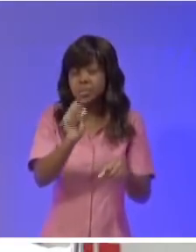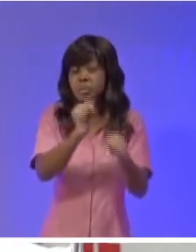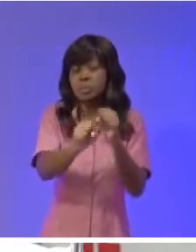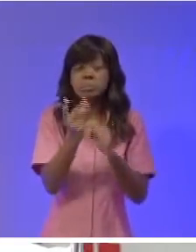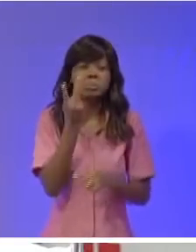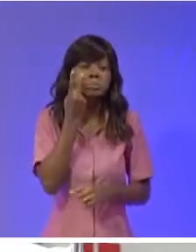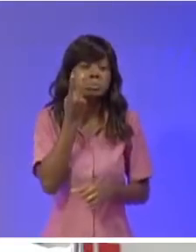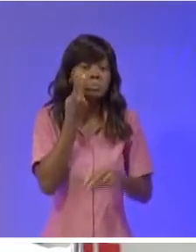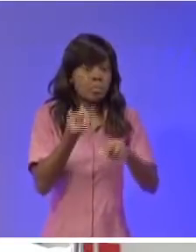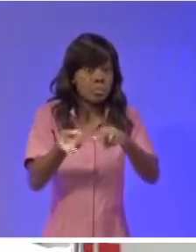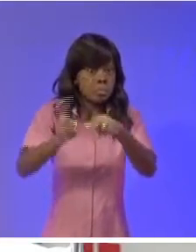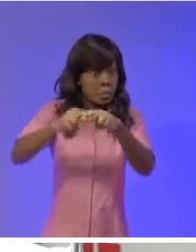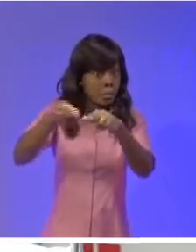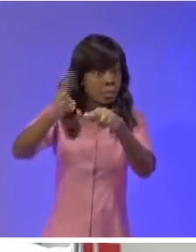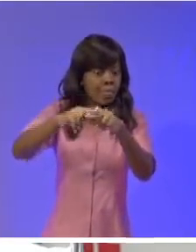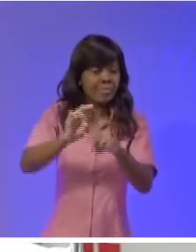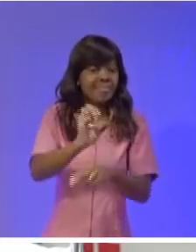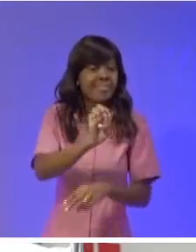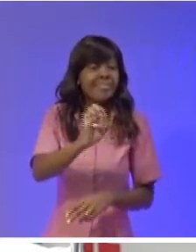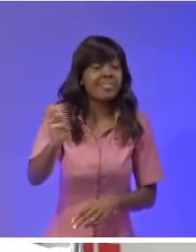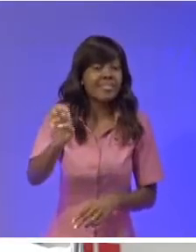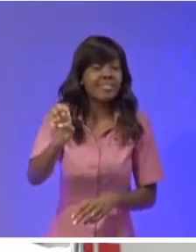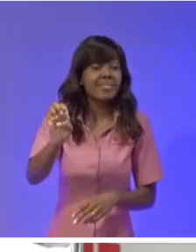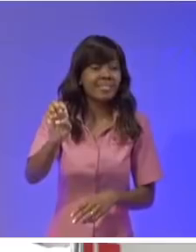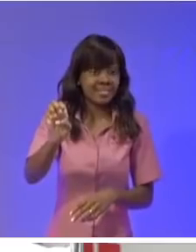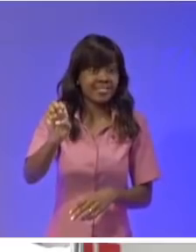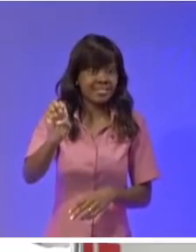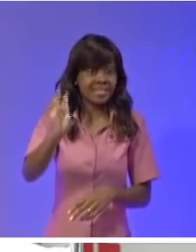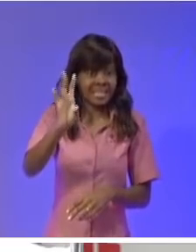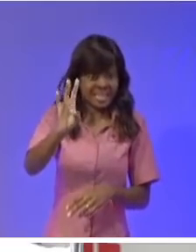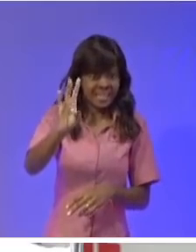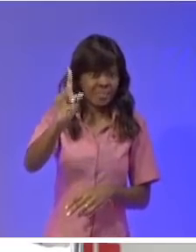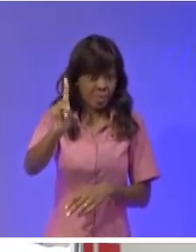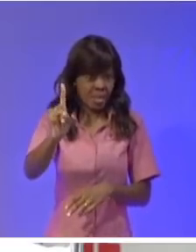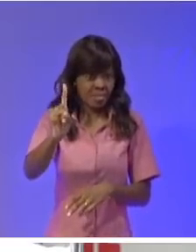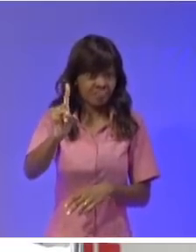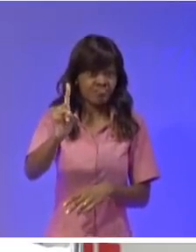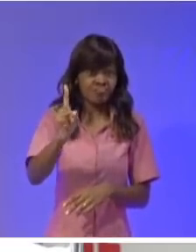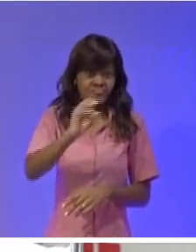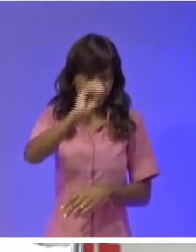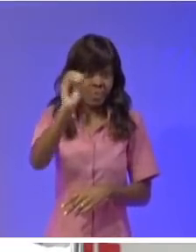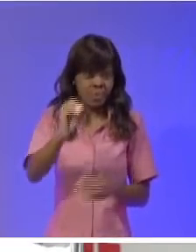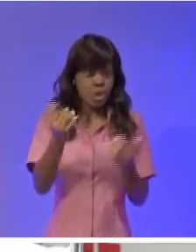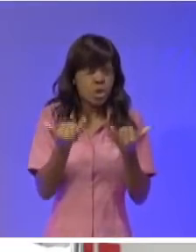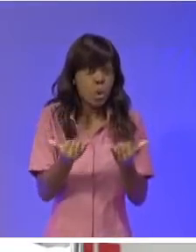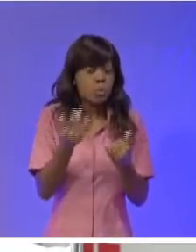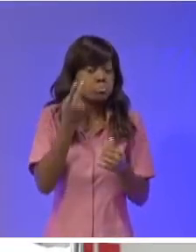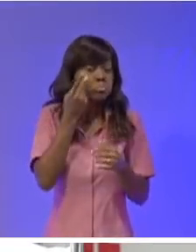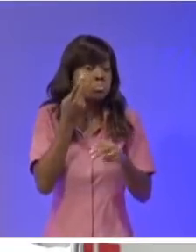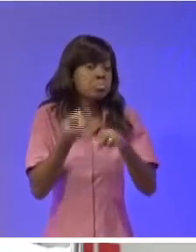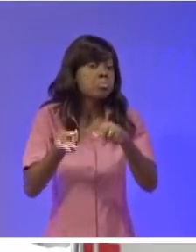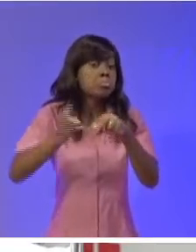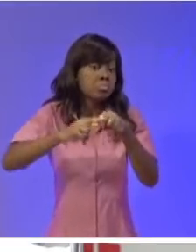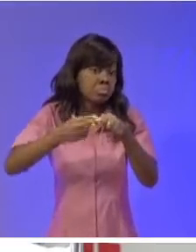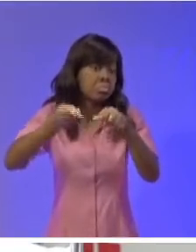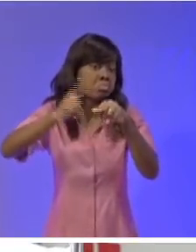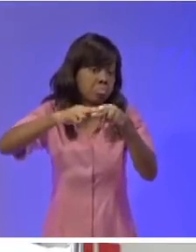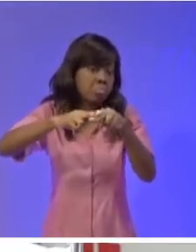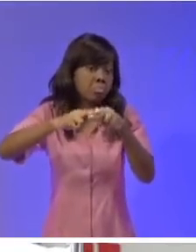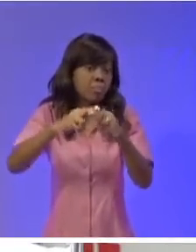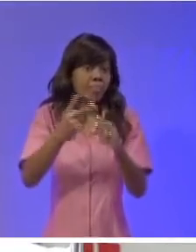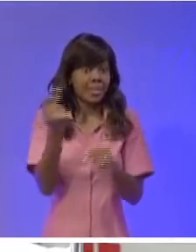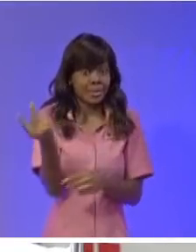was 71%, so they have to make incremental increases. But Northwest and North Central are two that we have to